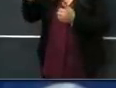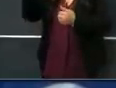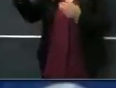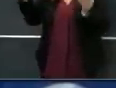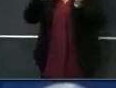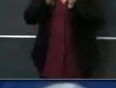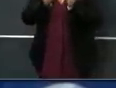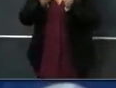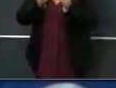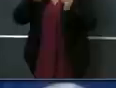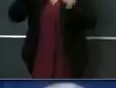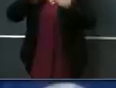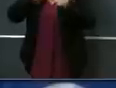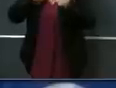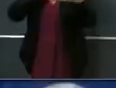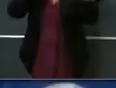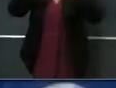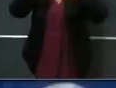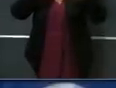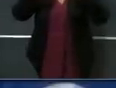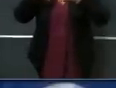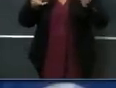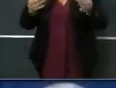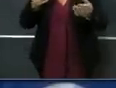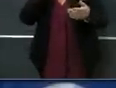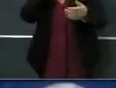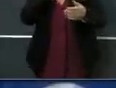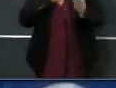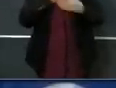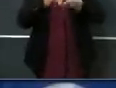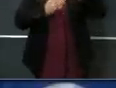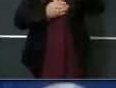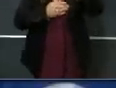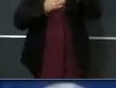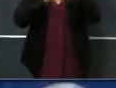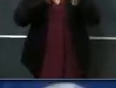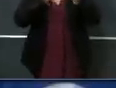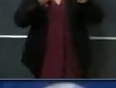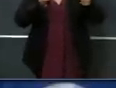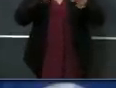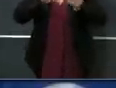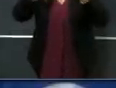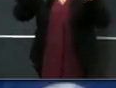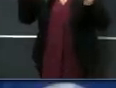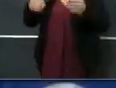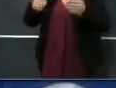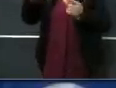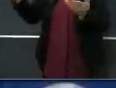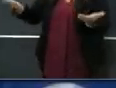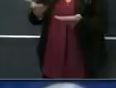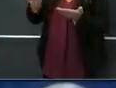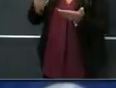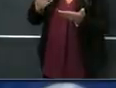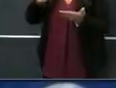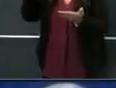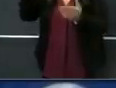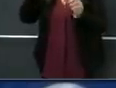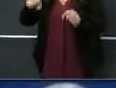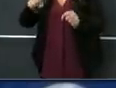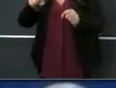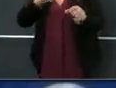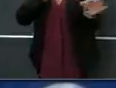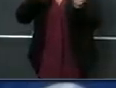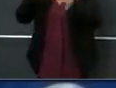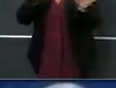that's less political and I think more health, from a health frame. And she's right here, I think, that amplify